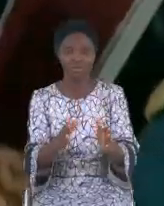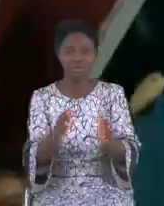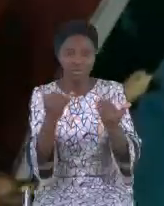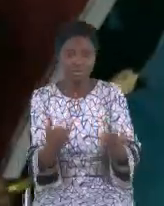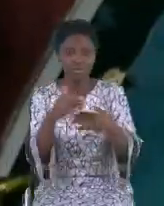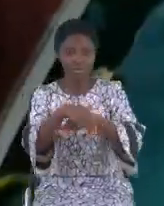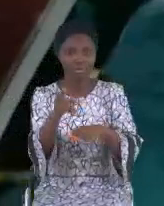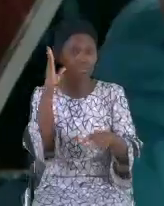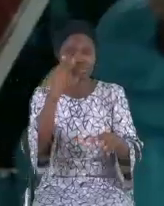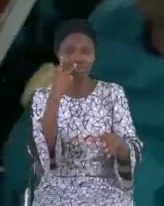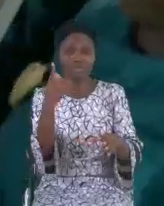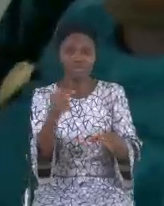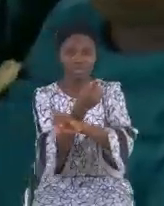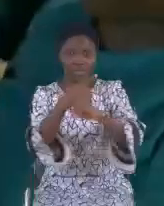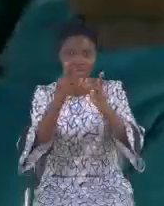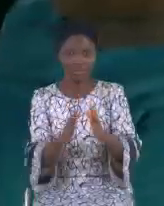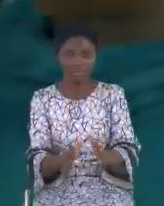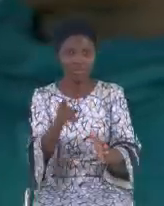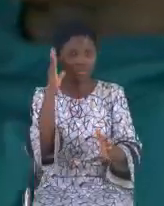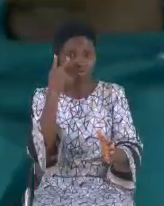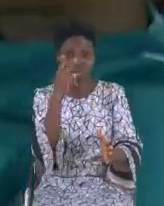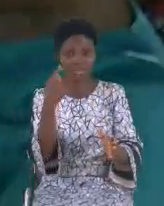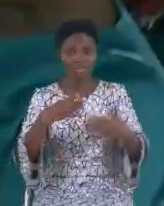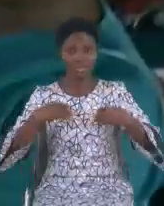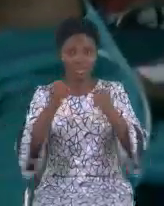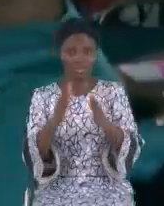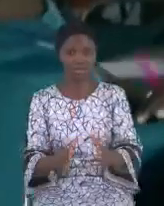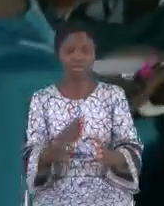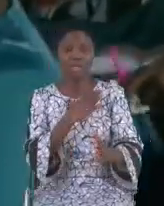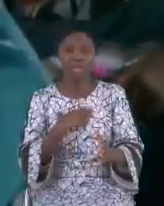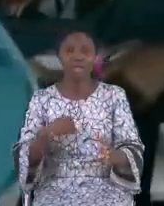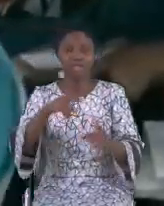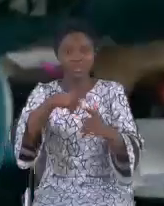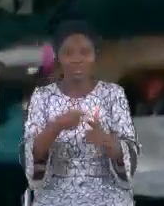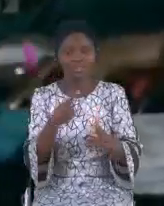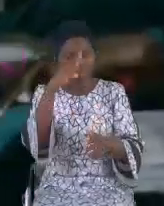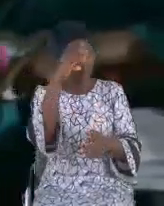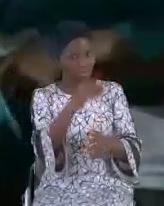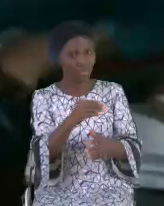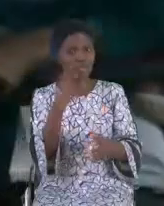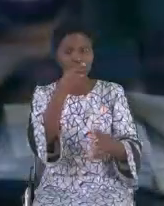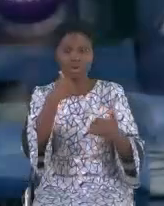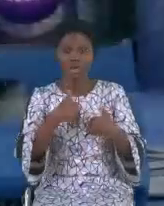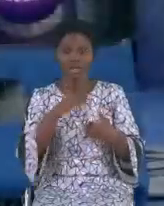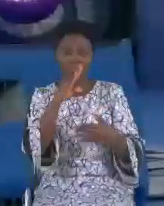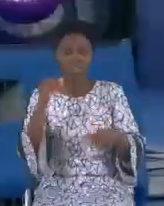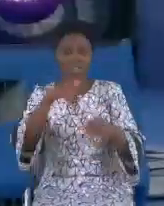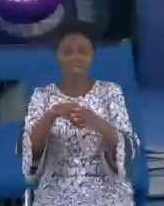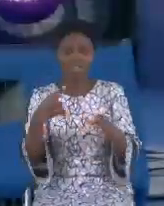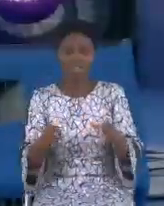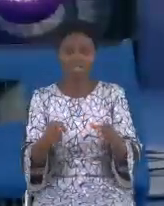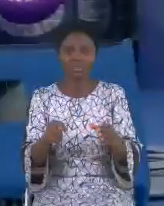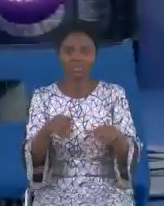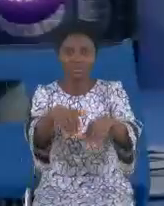Deliverer. Tonight, we see the Healer. And then, the man who had been at the tombs, and he had